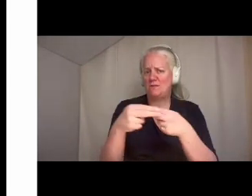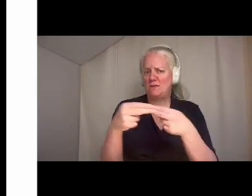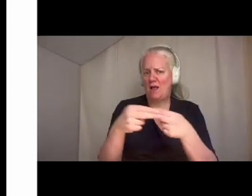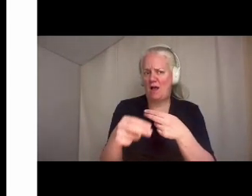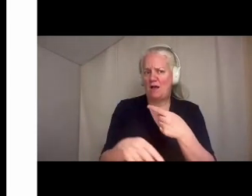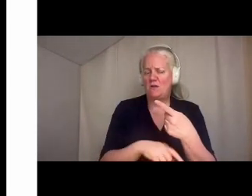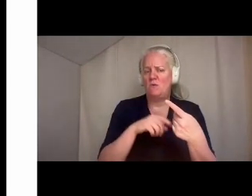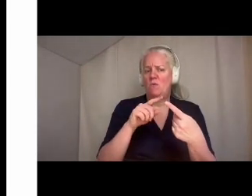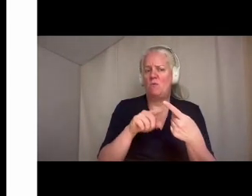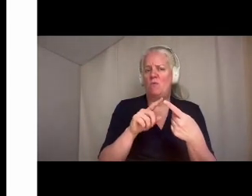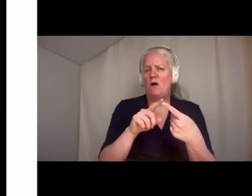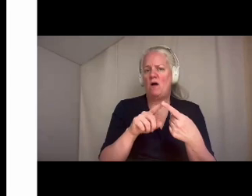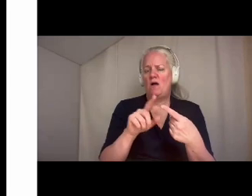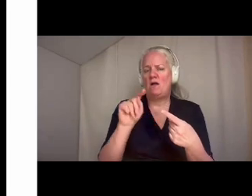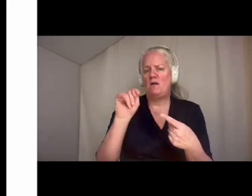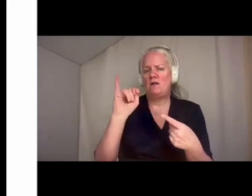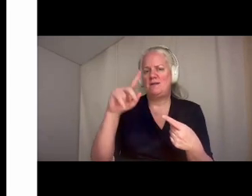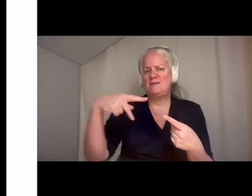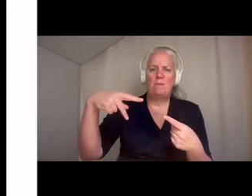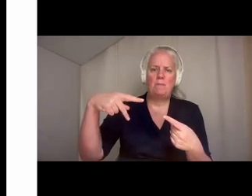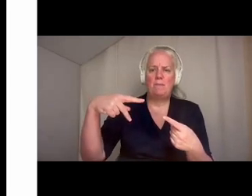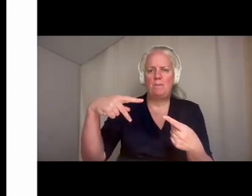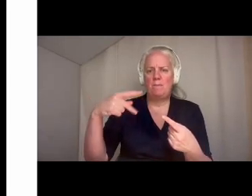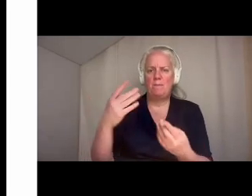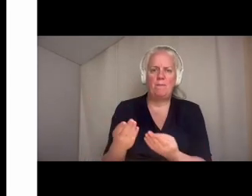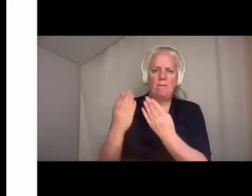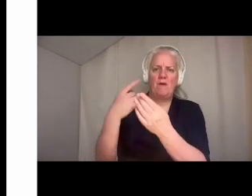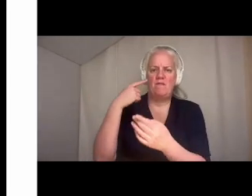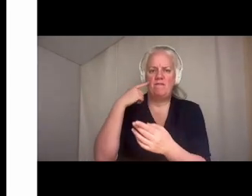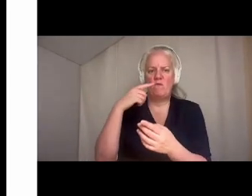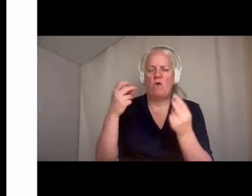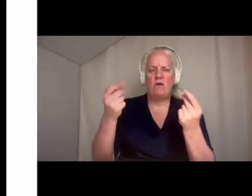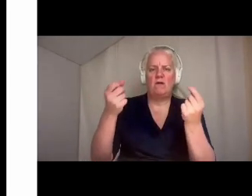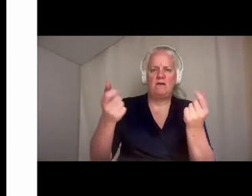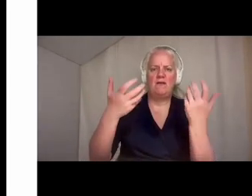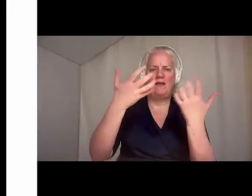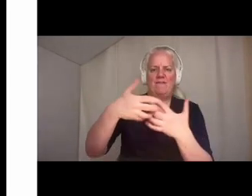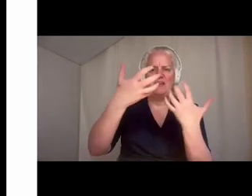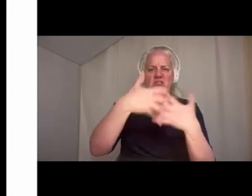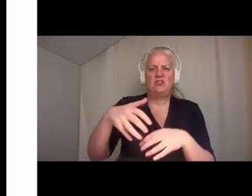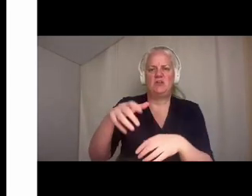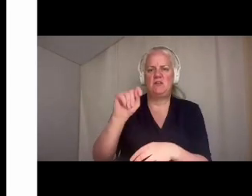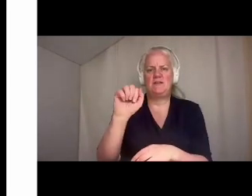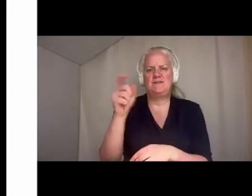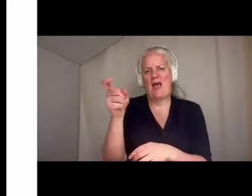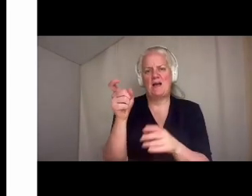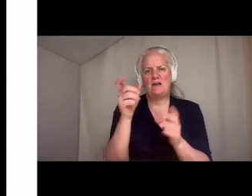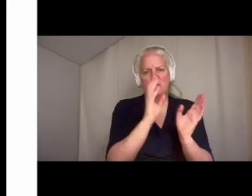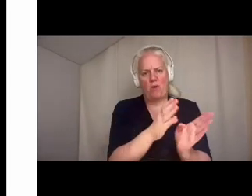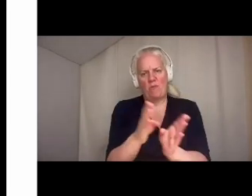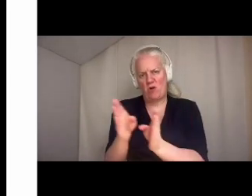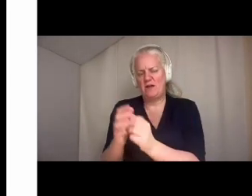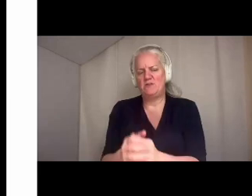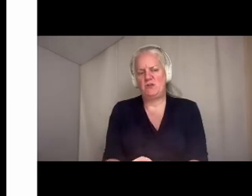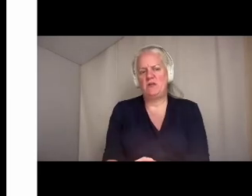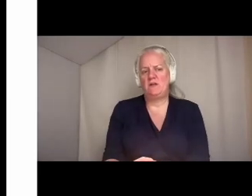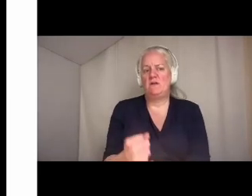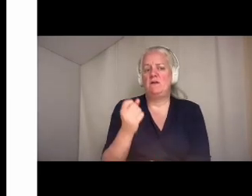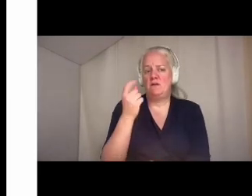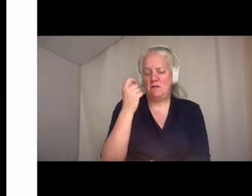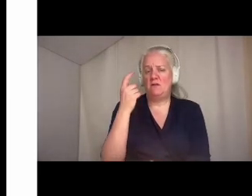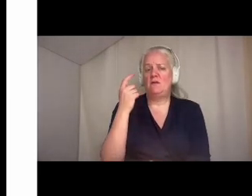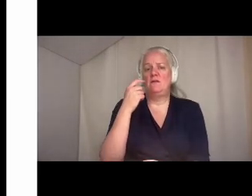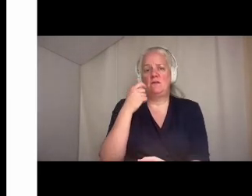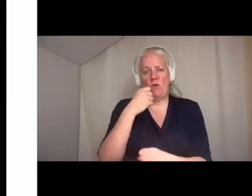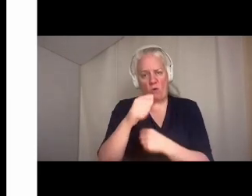for efficient tax preparation. So ongoing throughout the calendar year, there